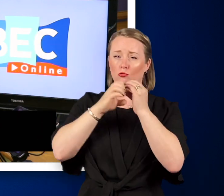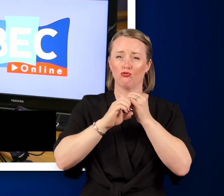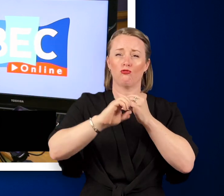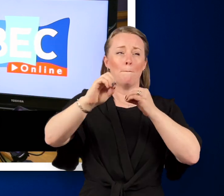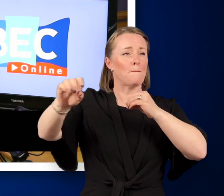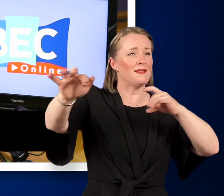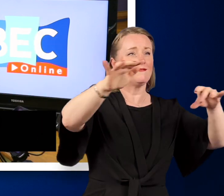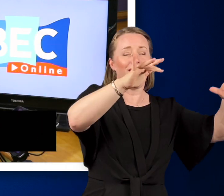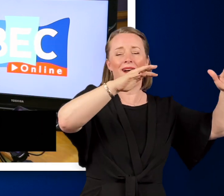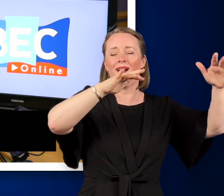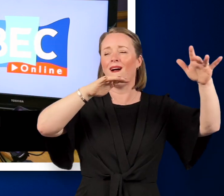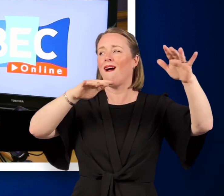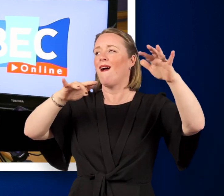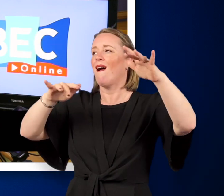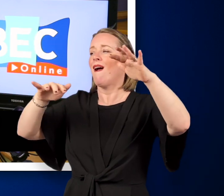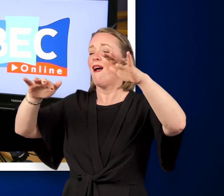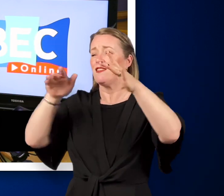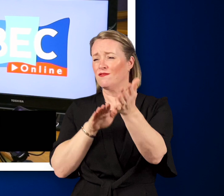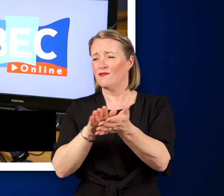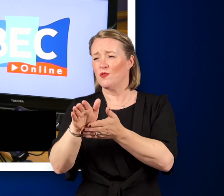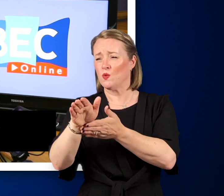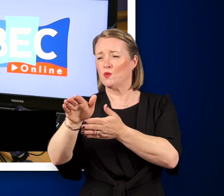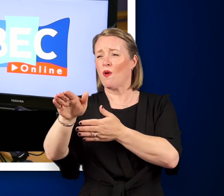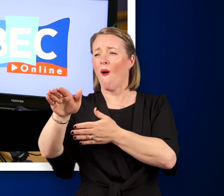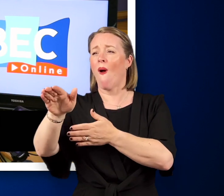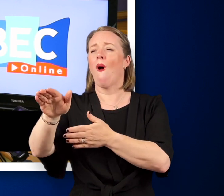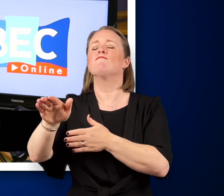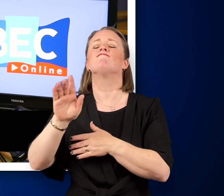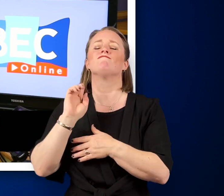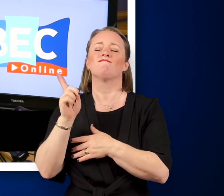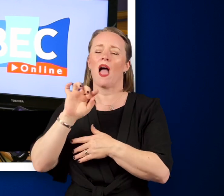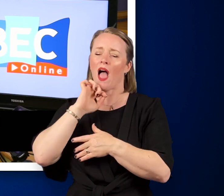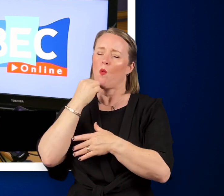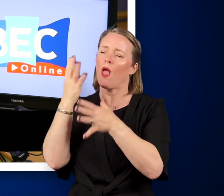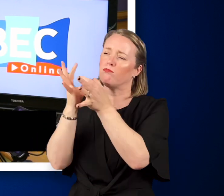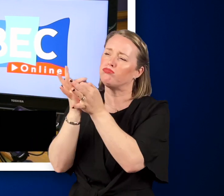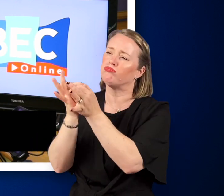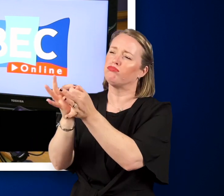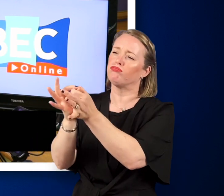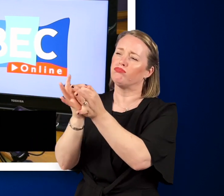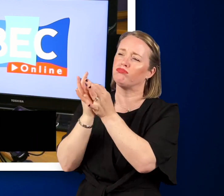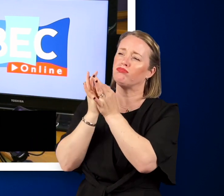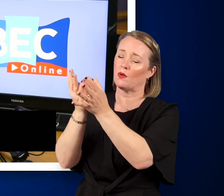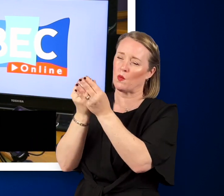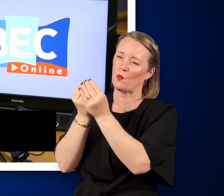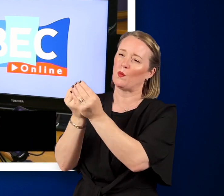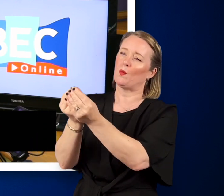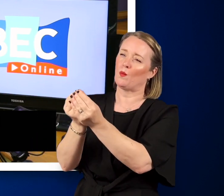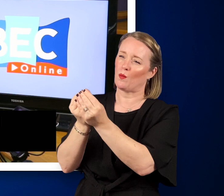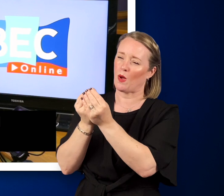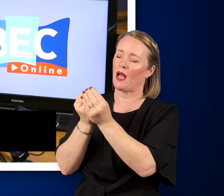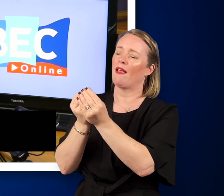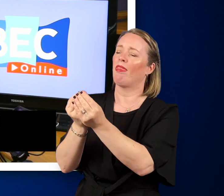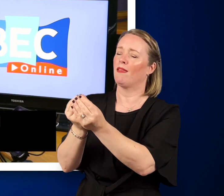sound. Oh, may I there in him